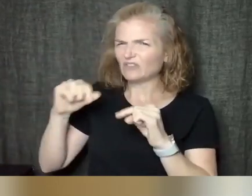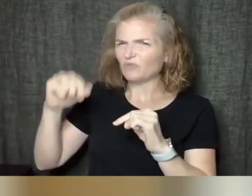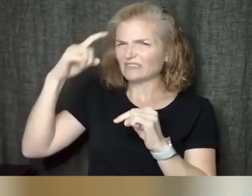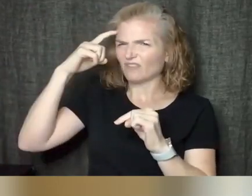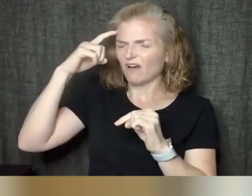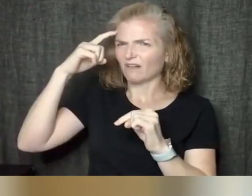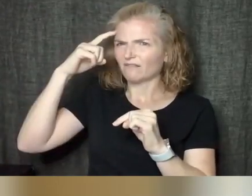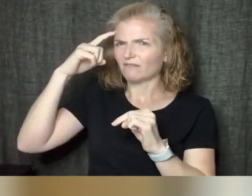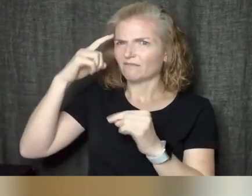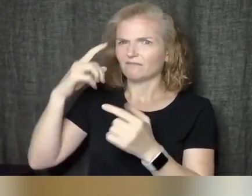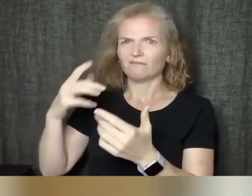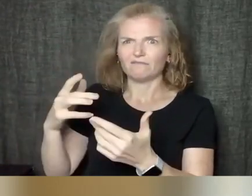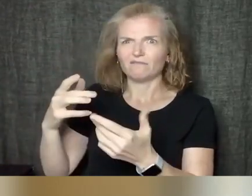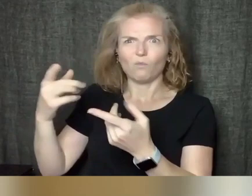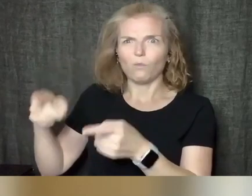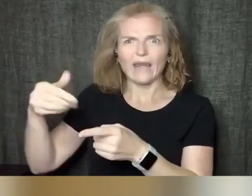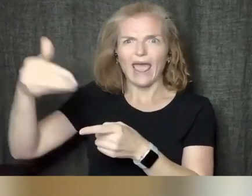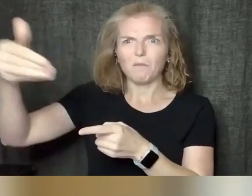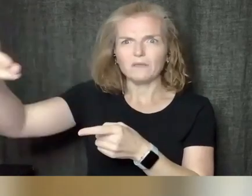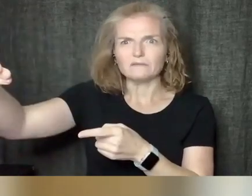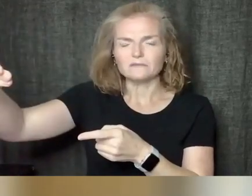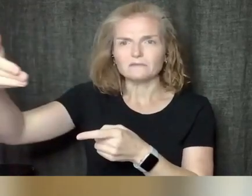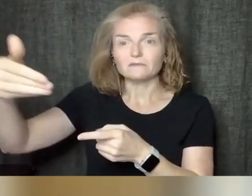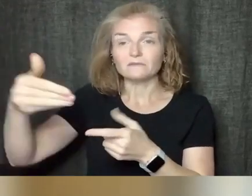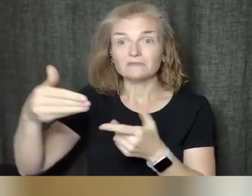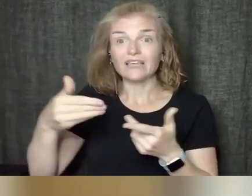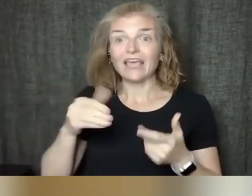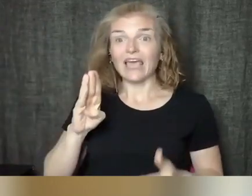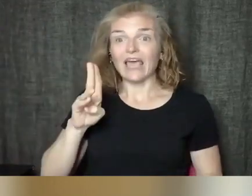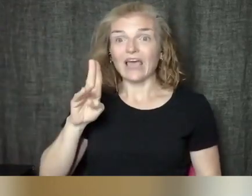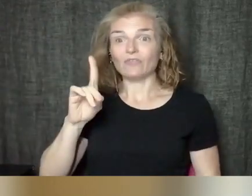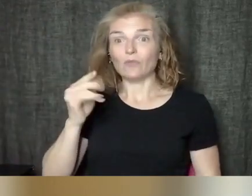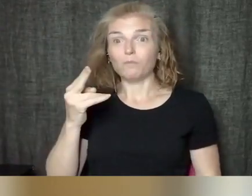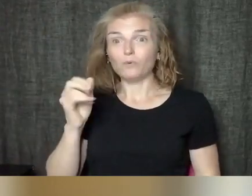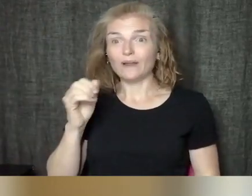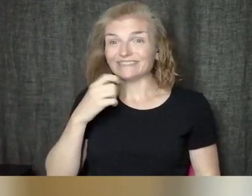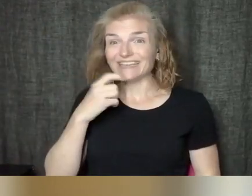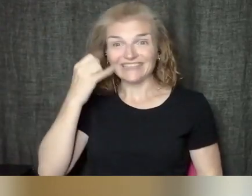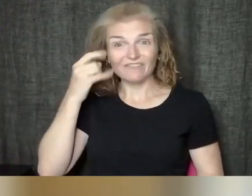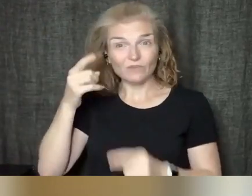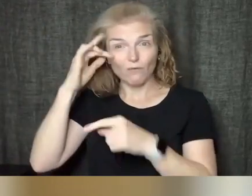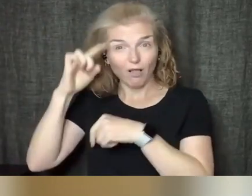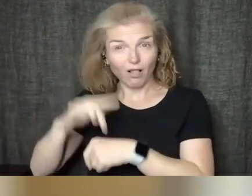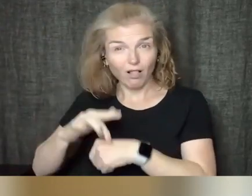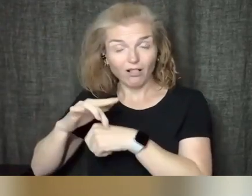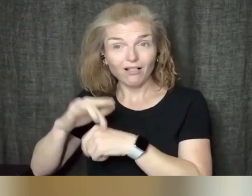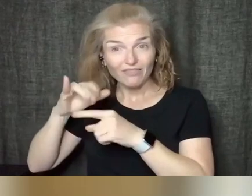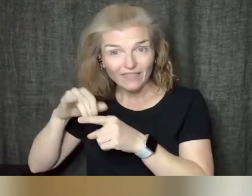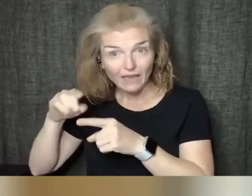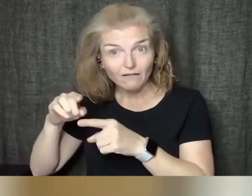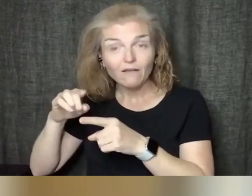In these discourses, the Buddha said, whatever one frequently thinks and ponders upon, that will become the inclination of one's